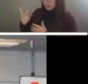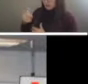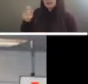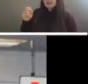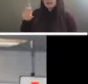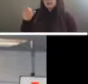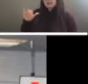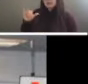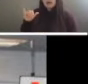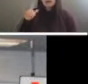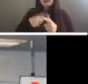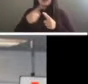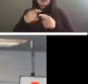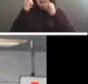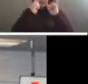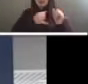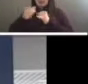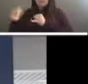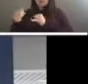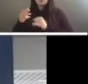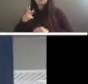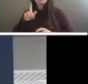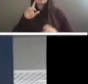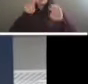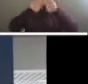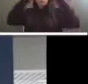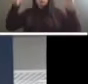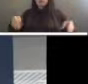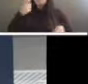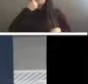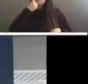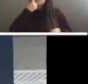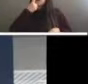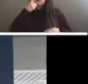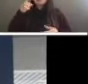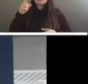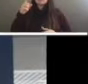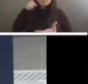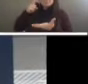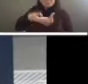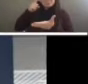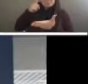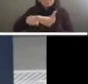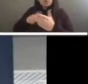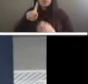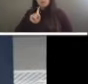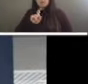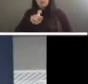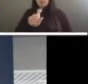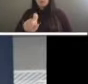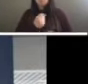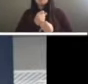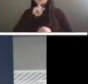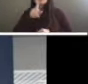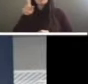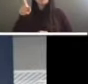individually pass through a big arch that is a metal detector machine, to check that you haven't forgotten to place any items in the tray. But